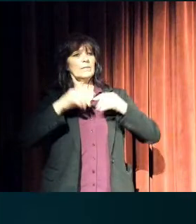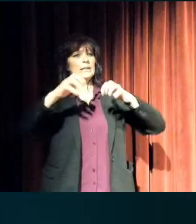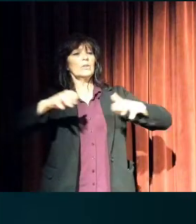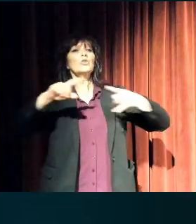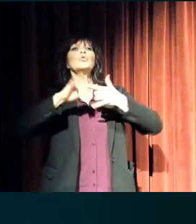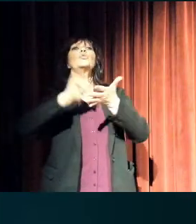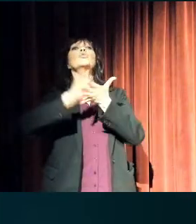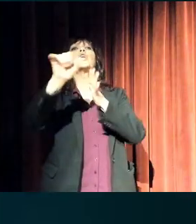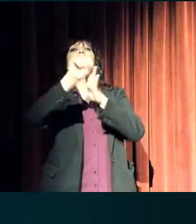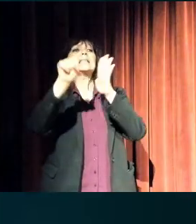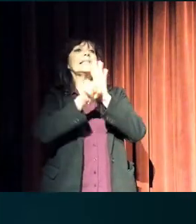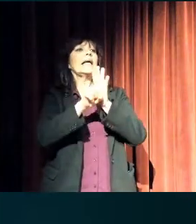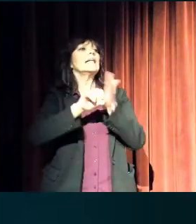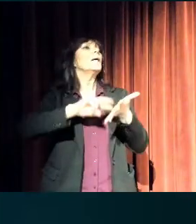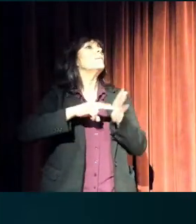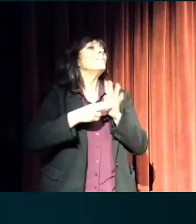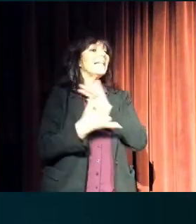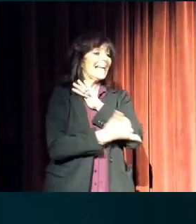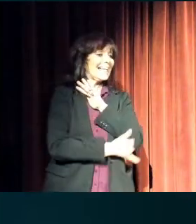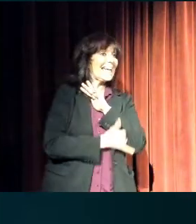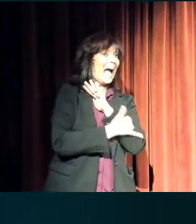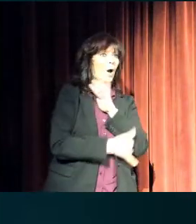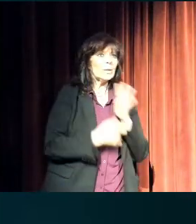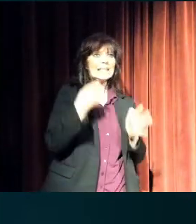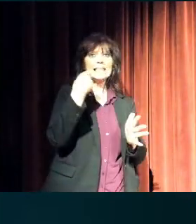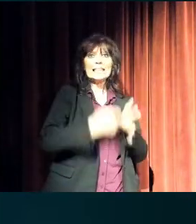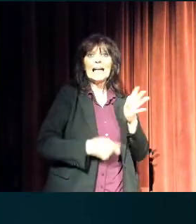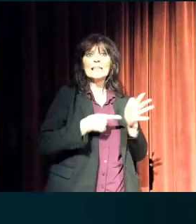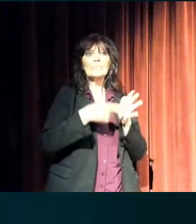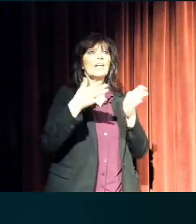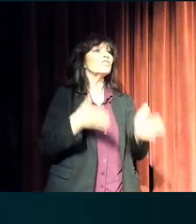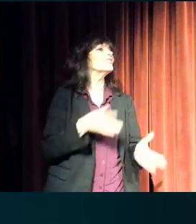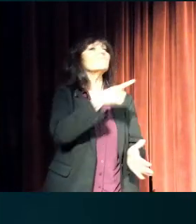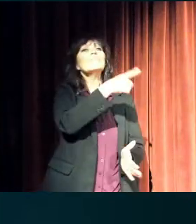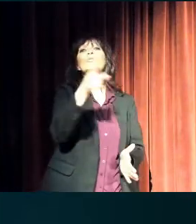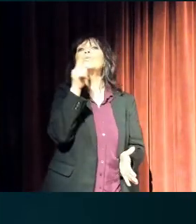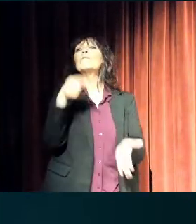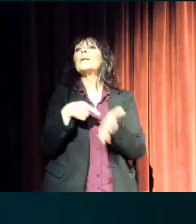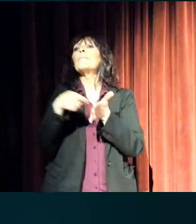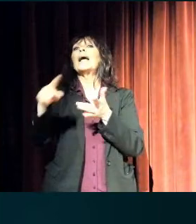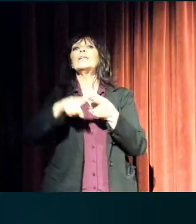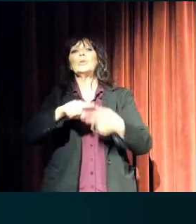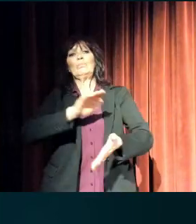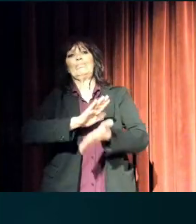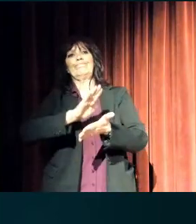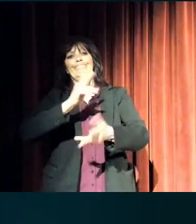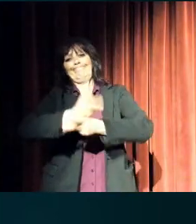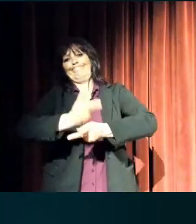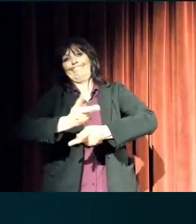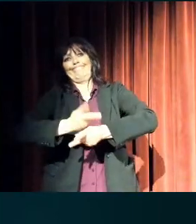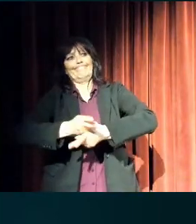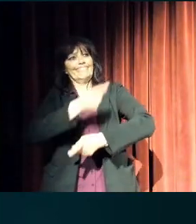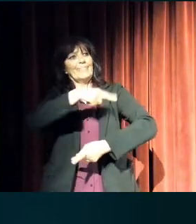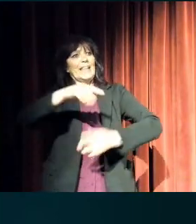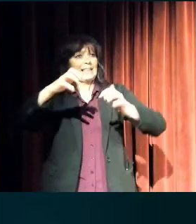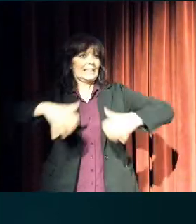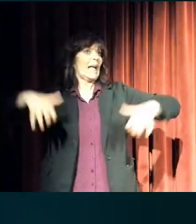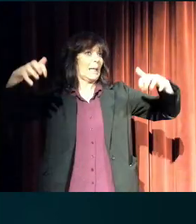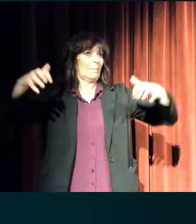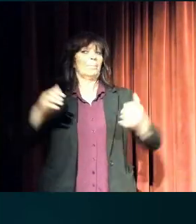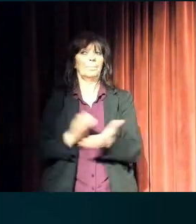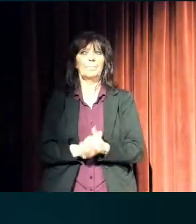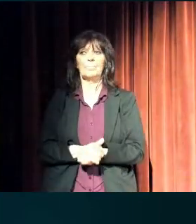to New York State, meaning county taxpayers will no longer have to pay to maintain the stadium.